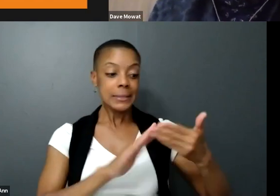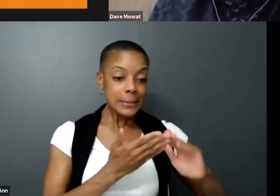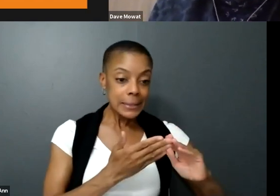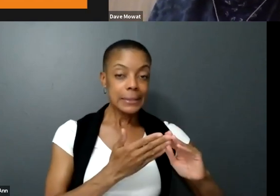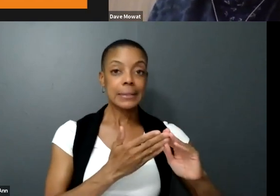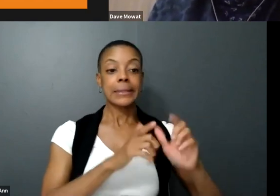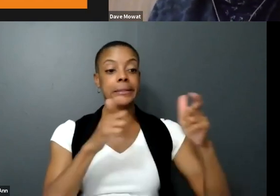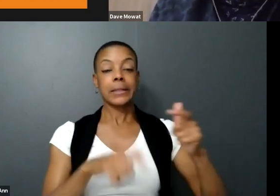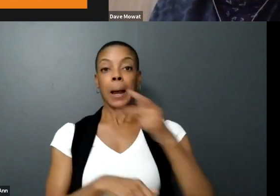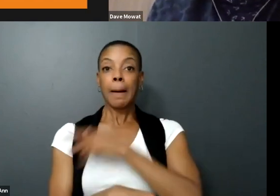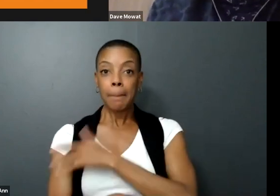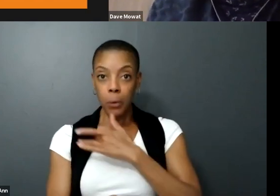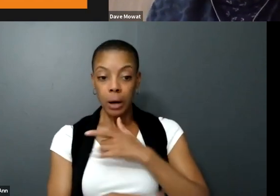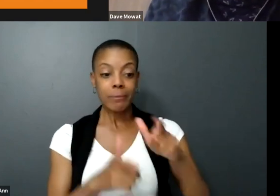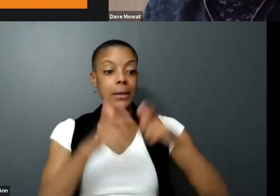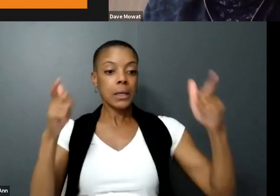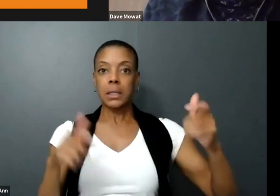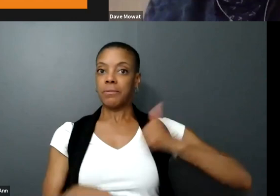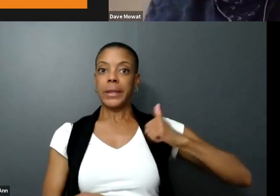takes to achieve